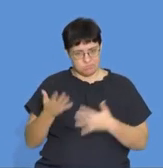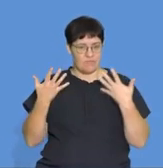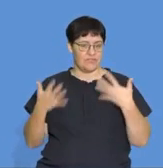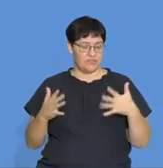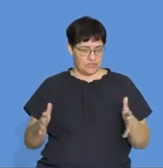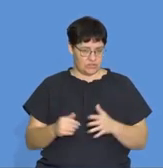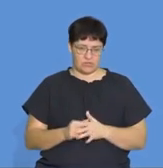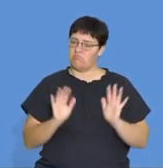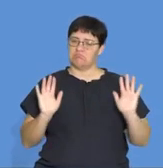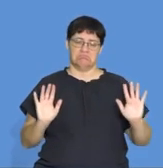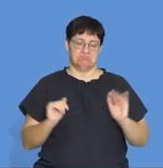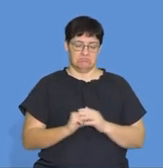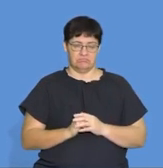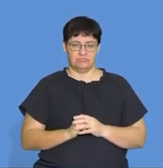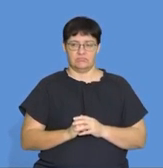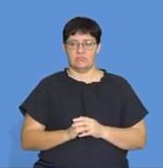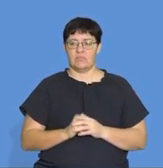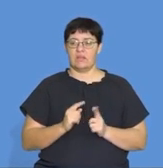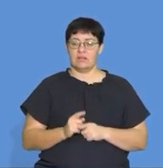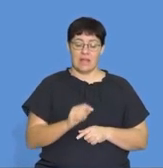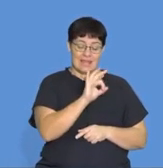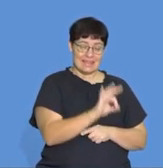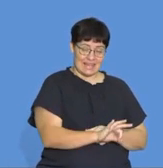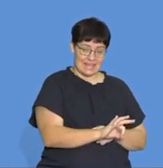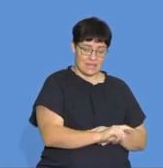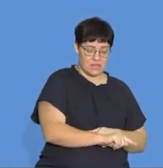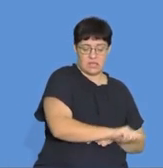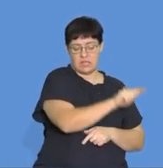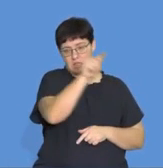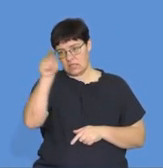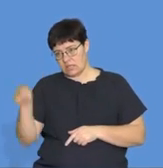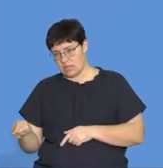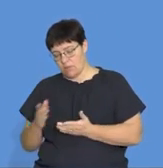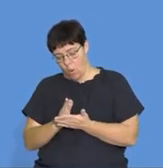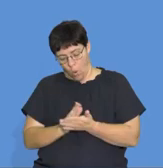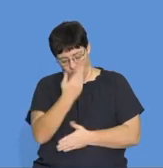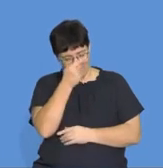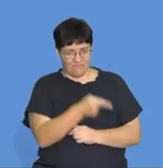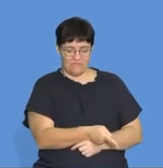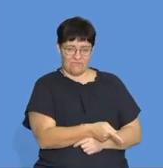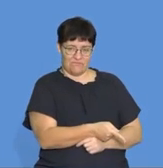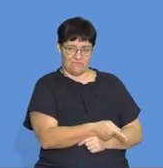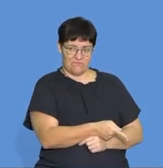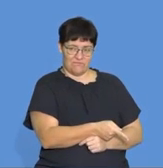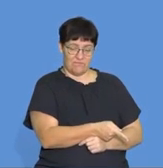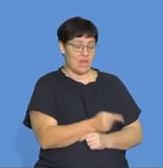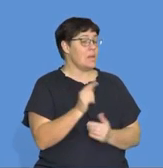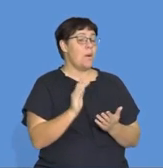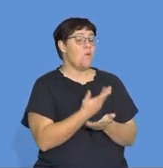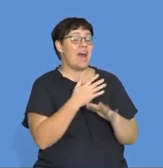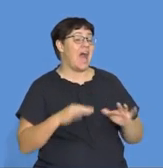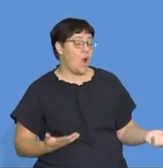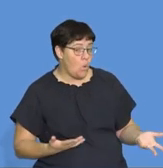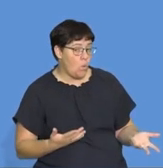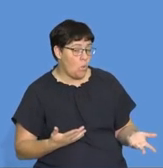not going to touch it, right? But my 3 must disappear on the left-hand side. For it to disappear, it means